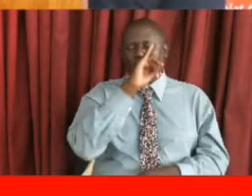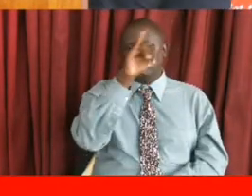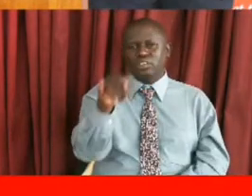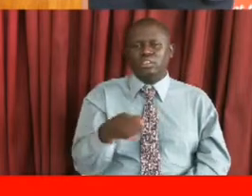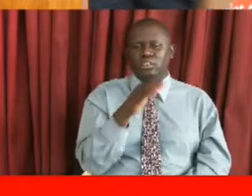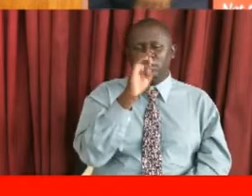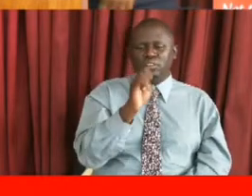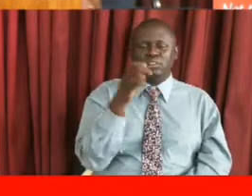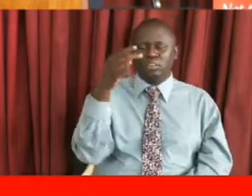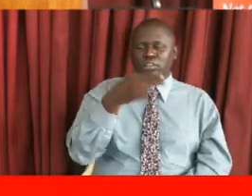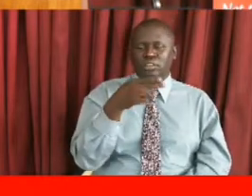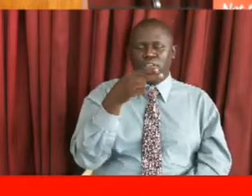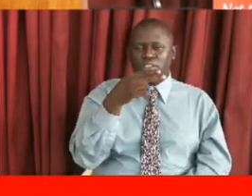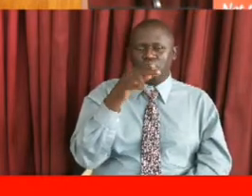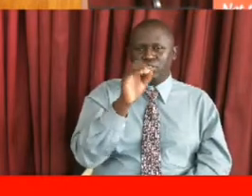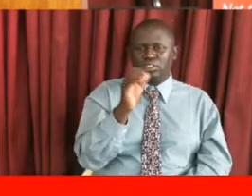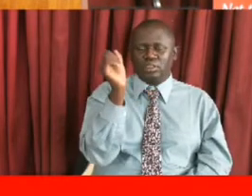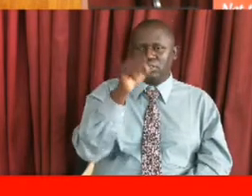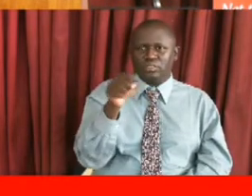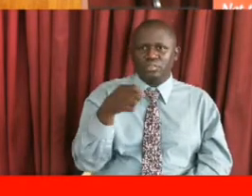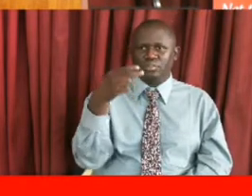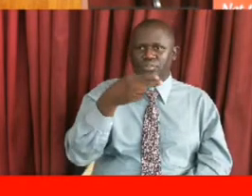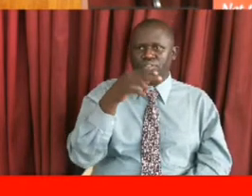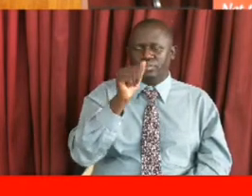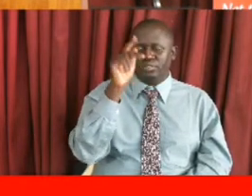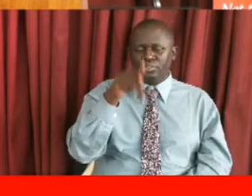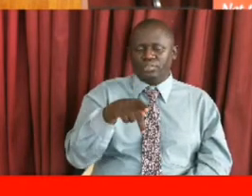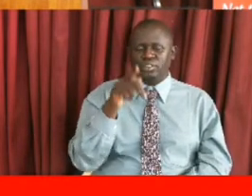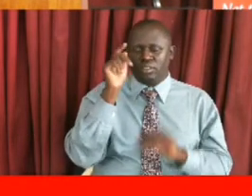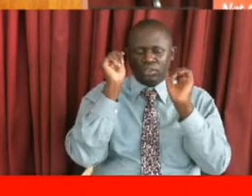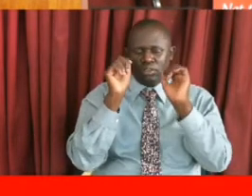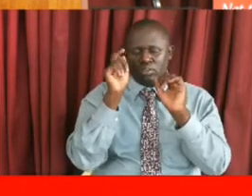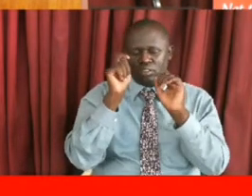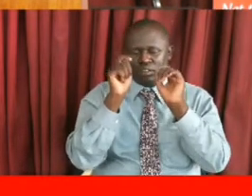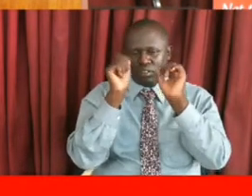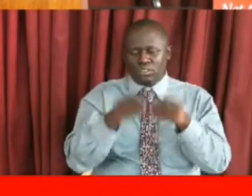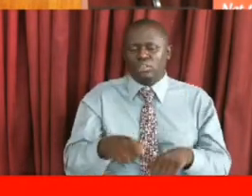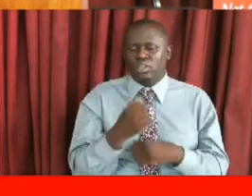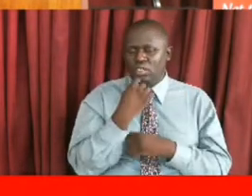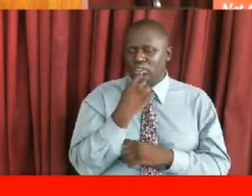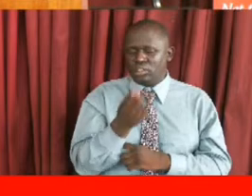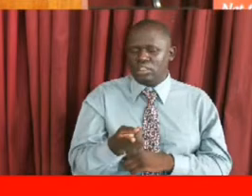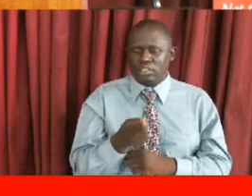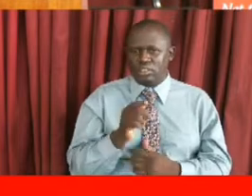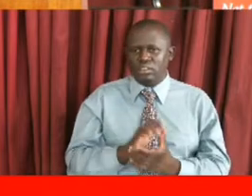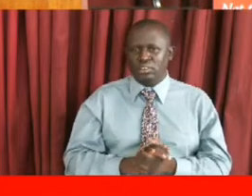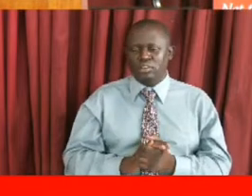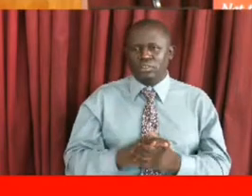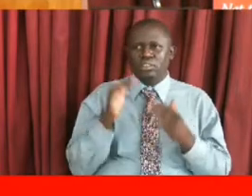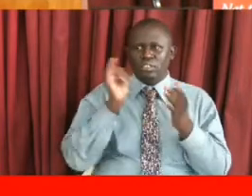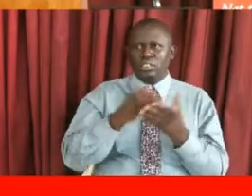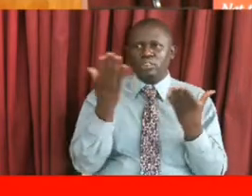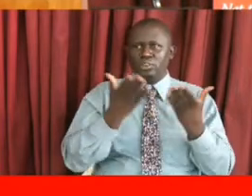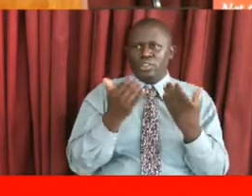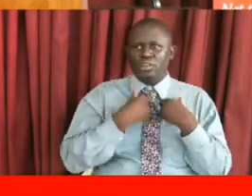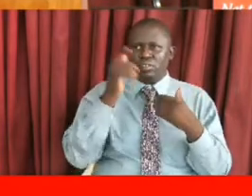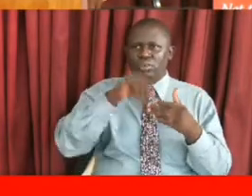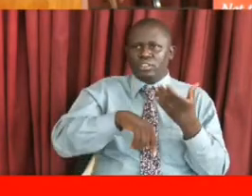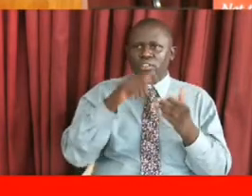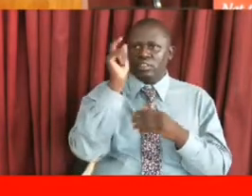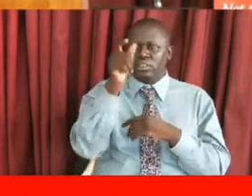thy presence for th word is in this house so where the word